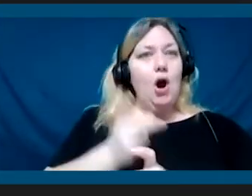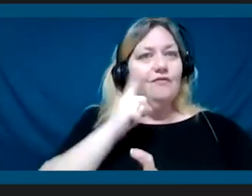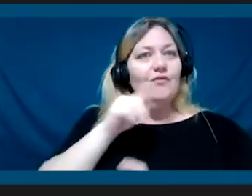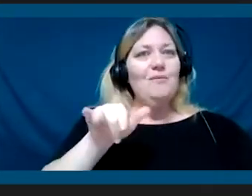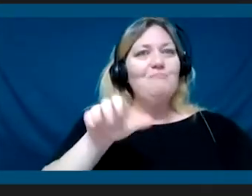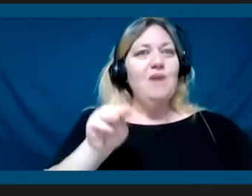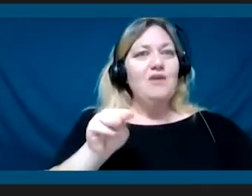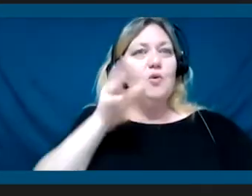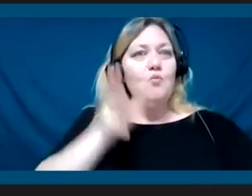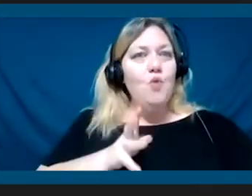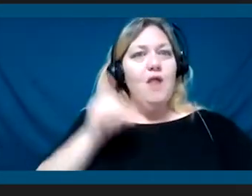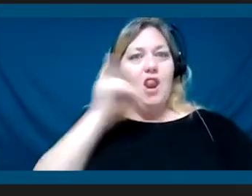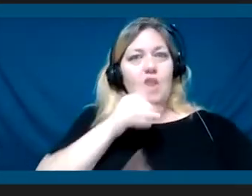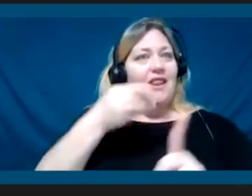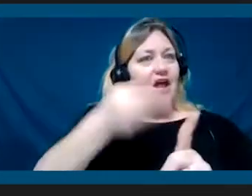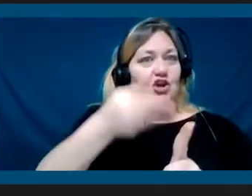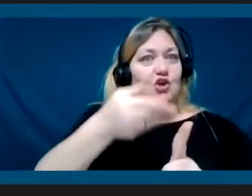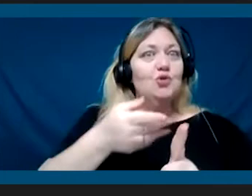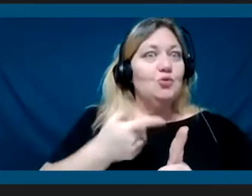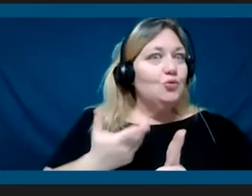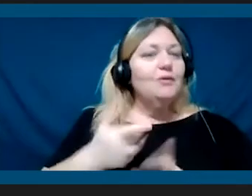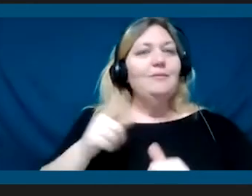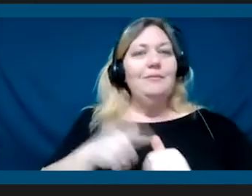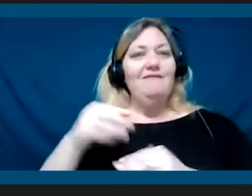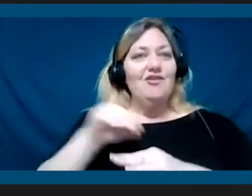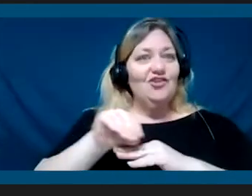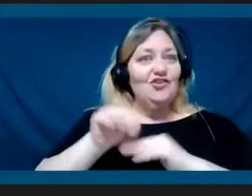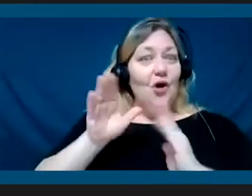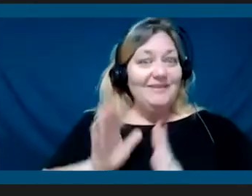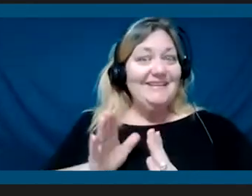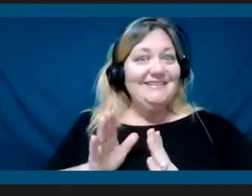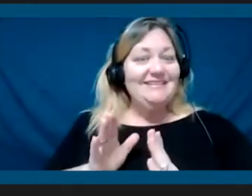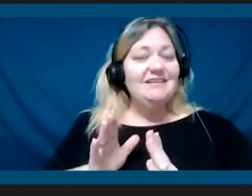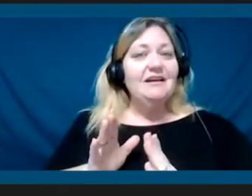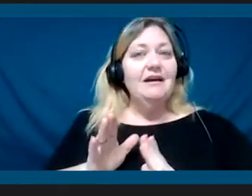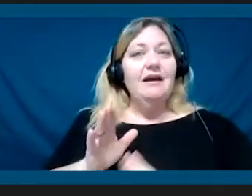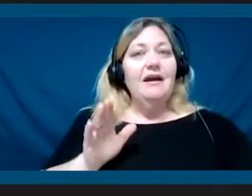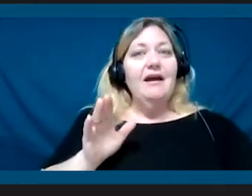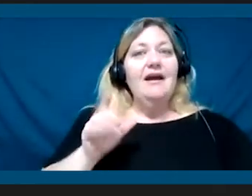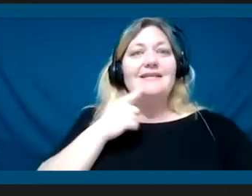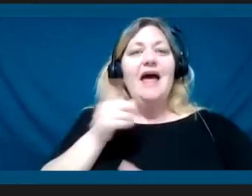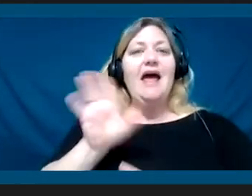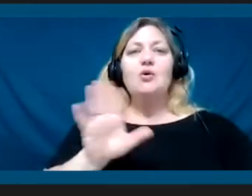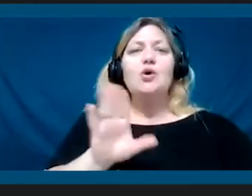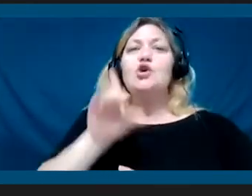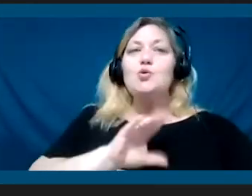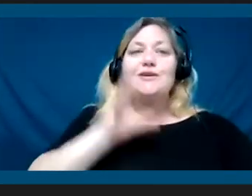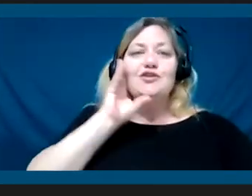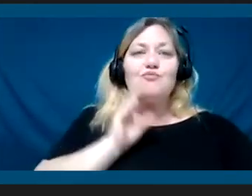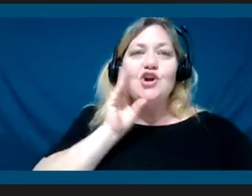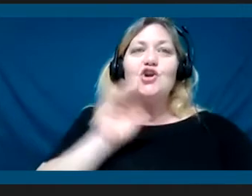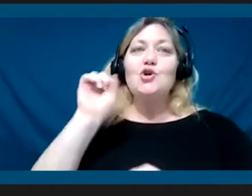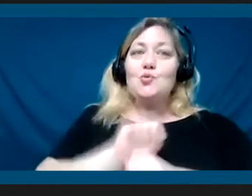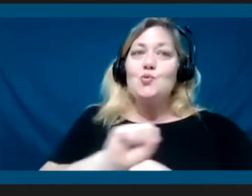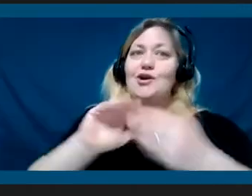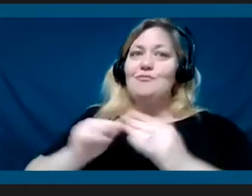woman looking like you would be. When my first consultant has said, change your name, your experience, your work in the